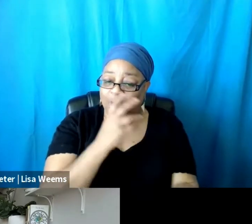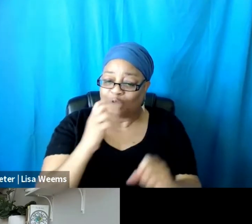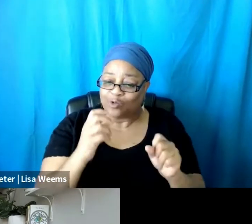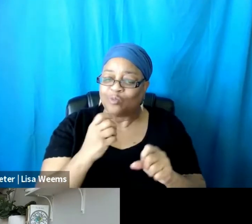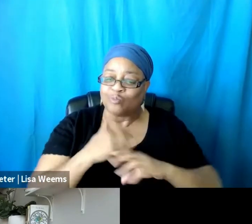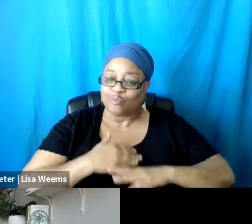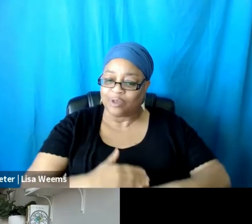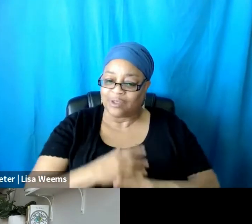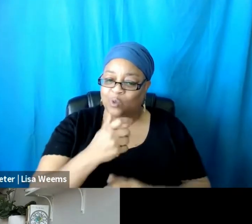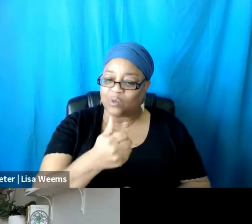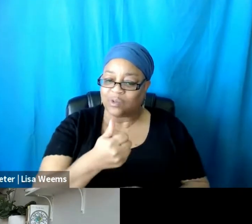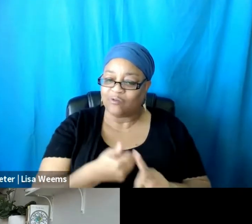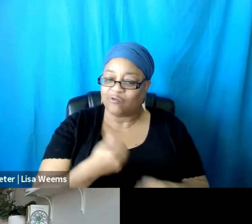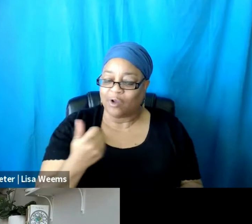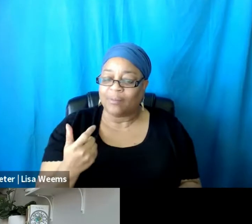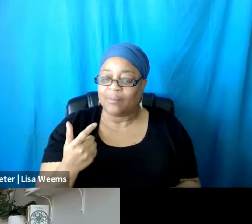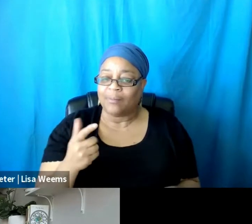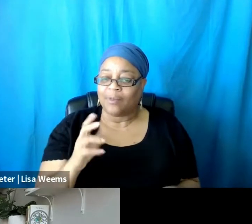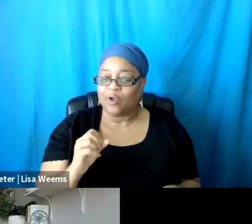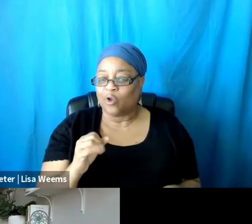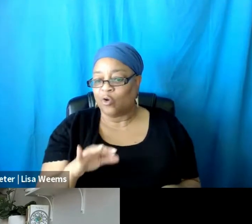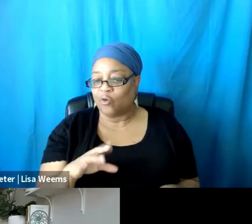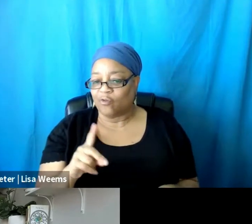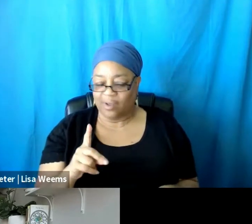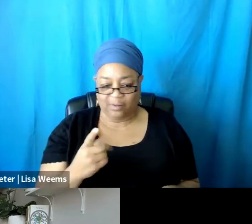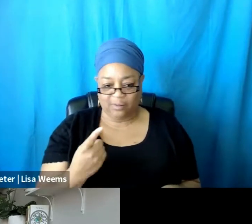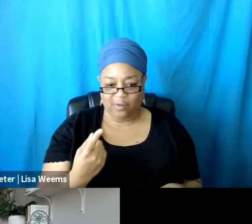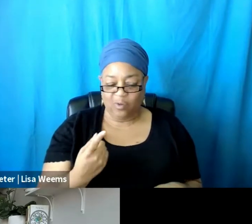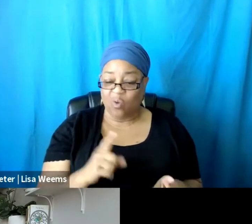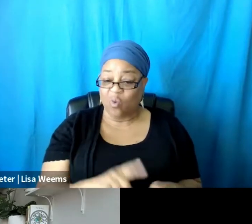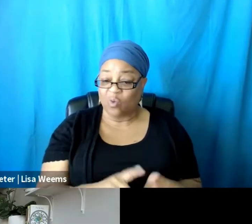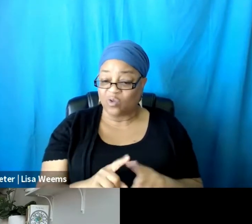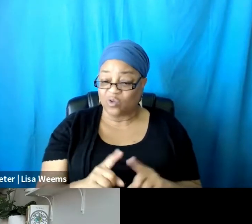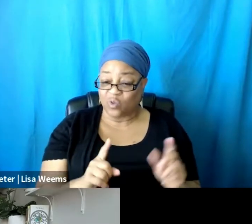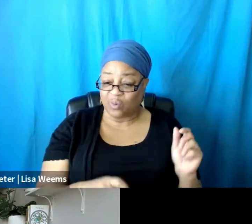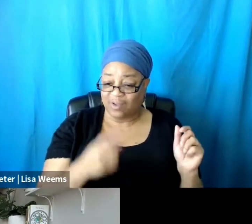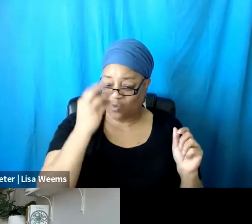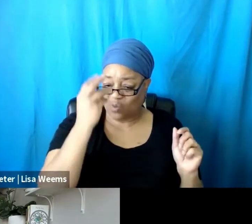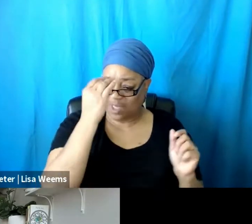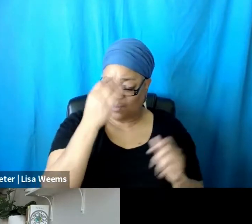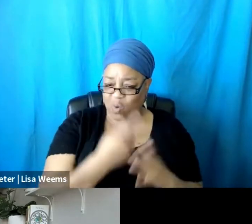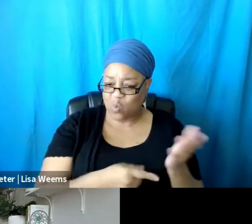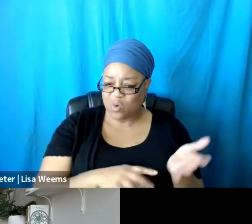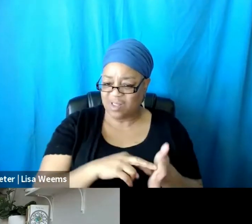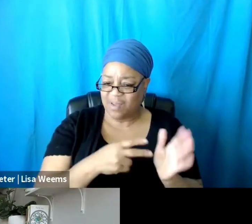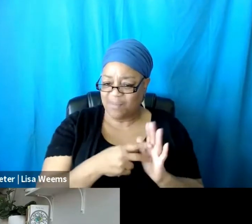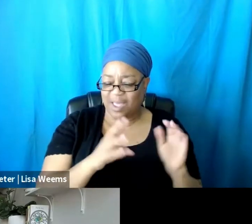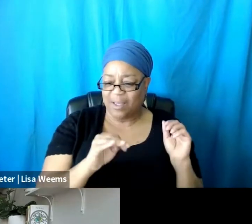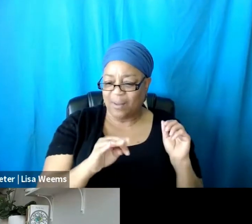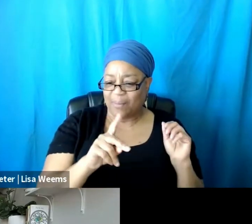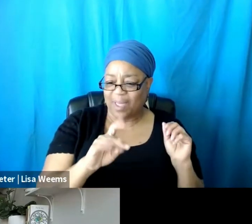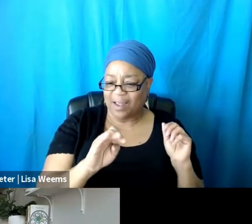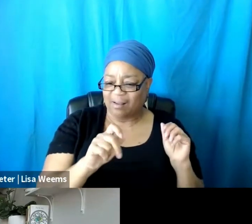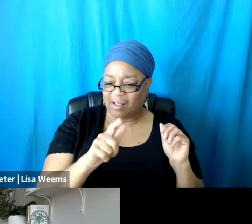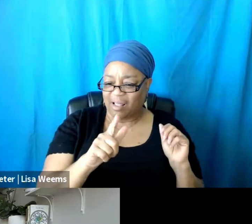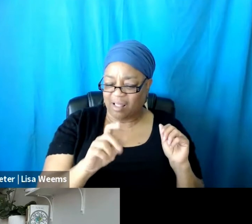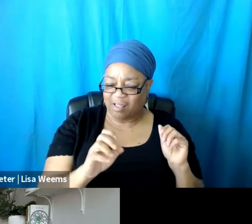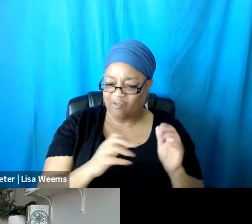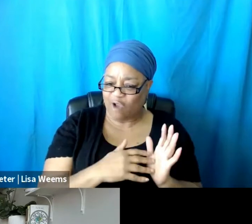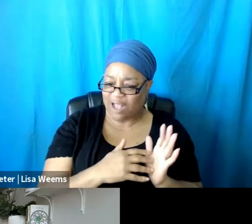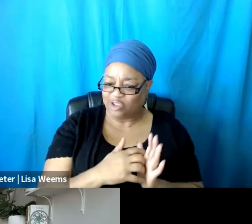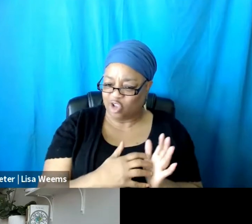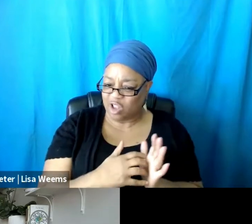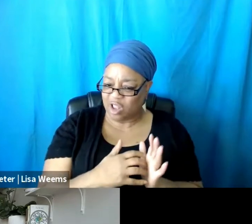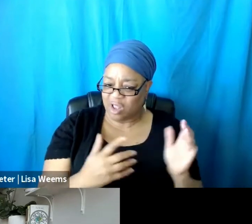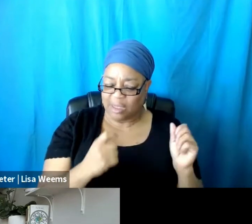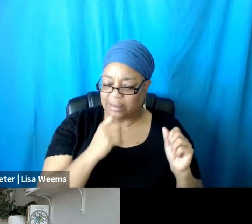But also thinking about what it means to be medically fragile in the middle of a catastrophic event. So not just about sustaining